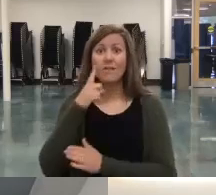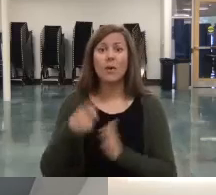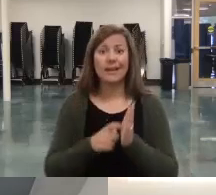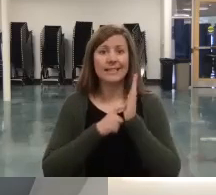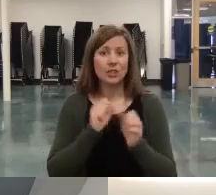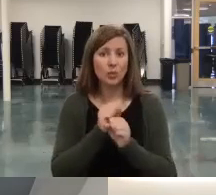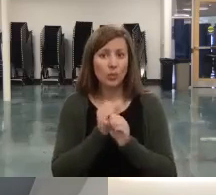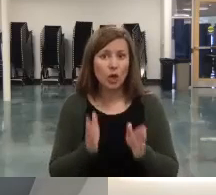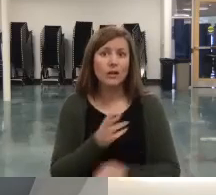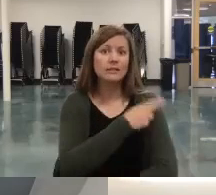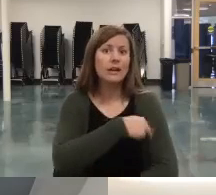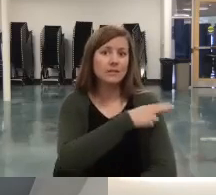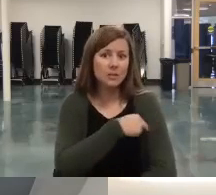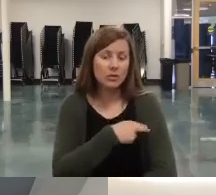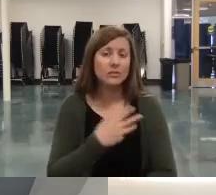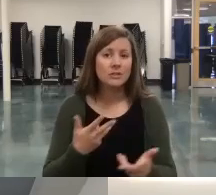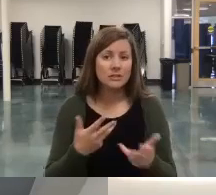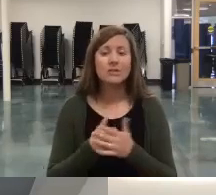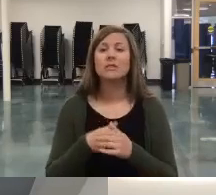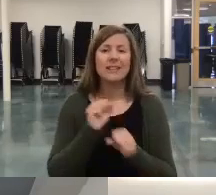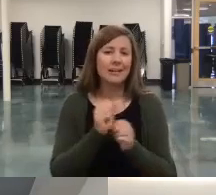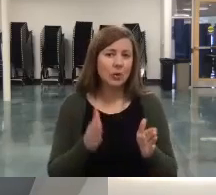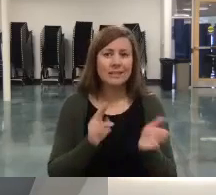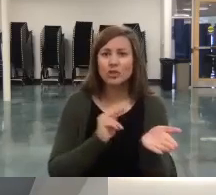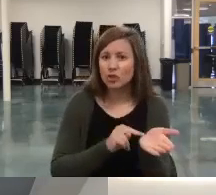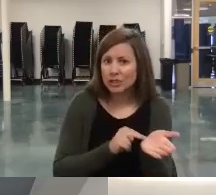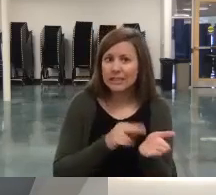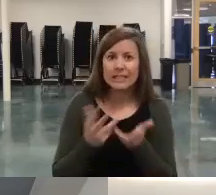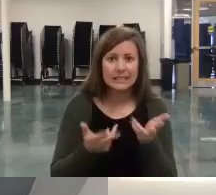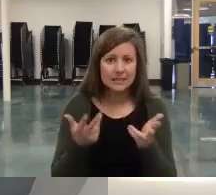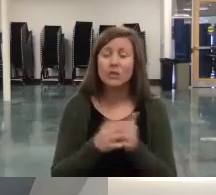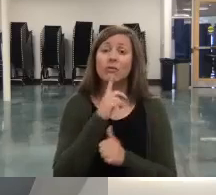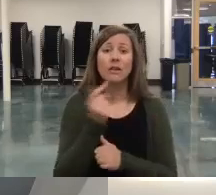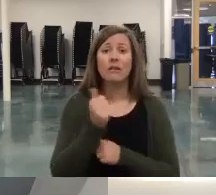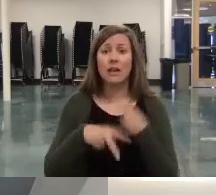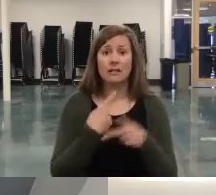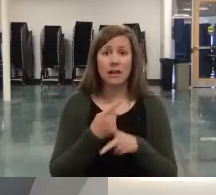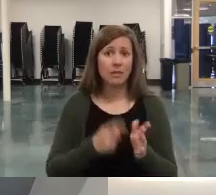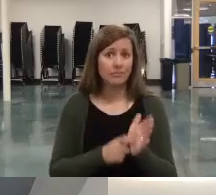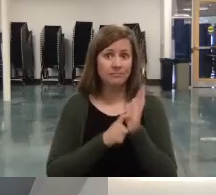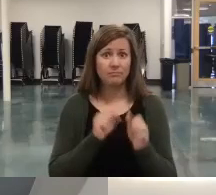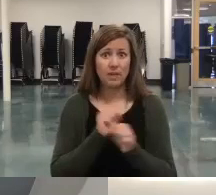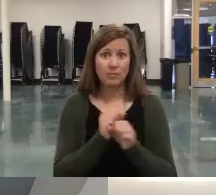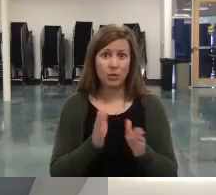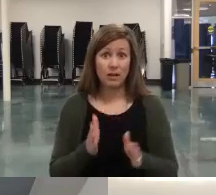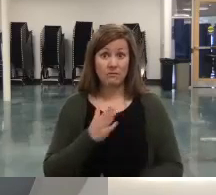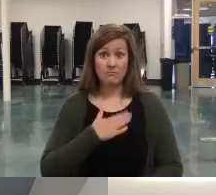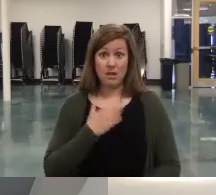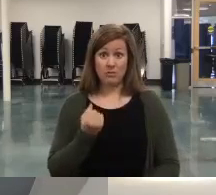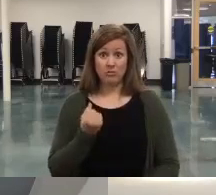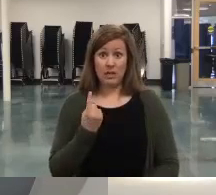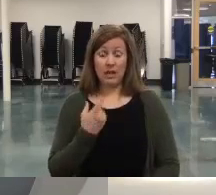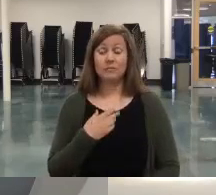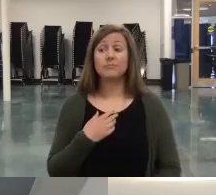workers, hospital employees, nurses, any type of essential employee. My understanding is that they